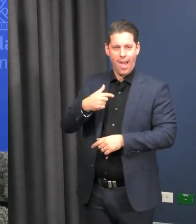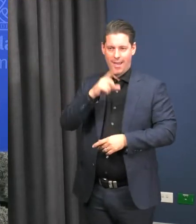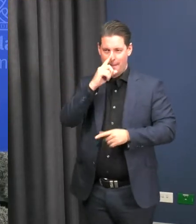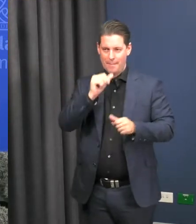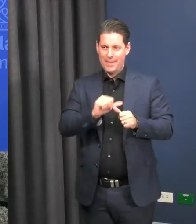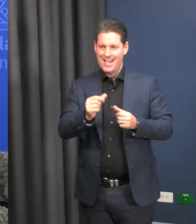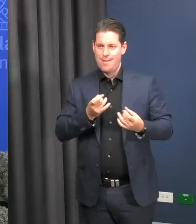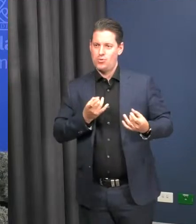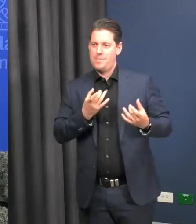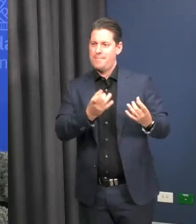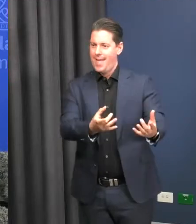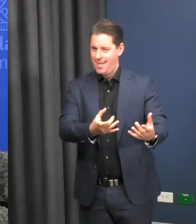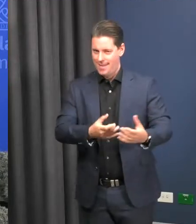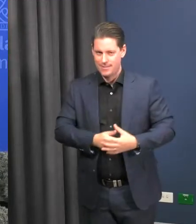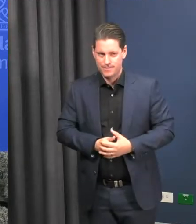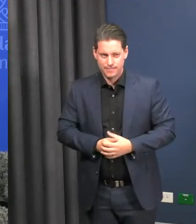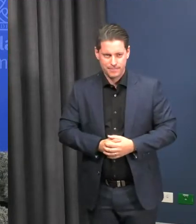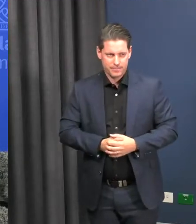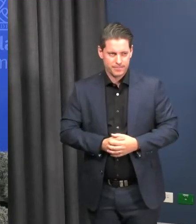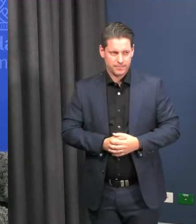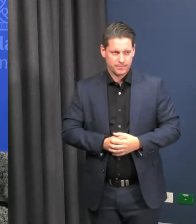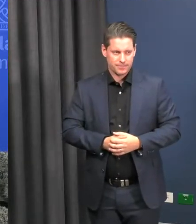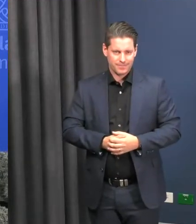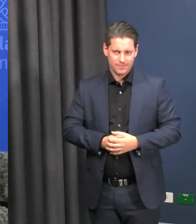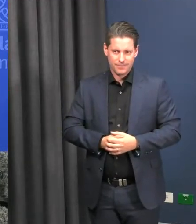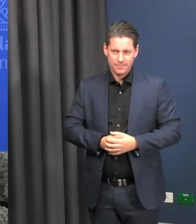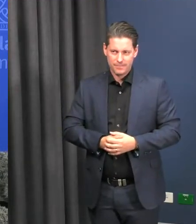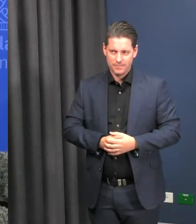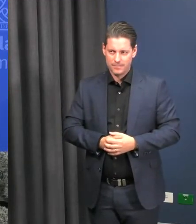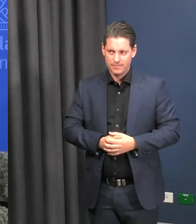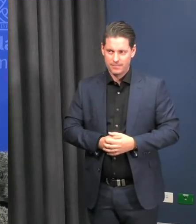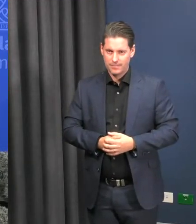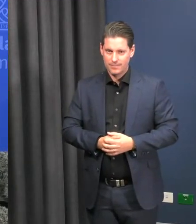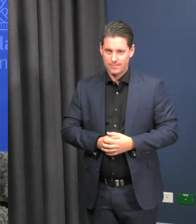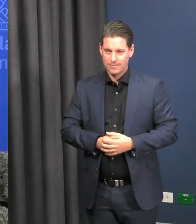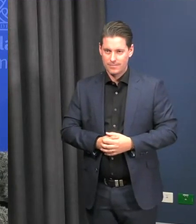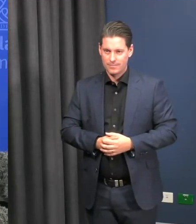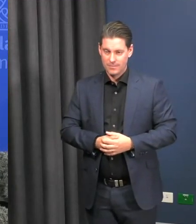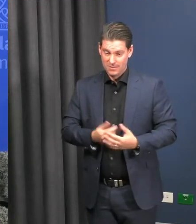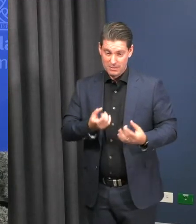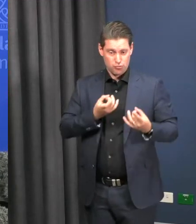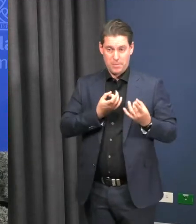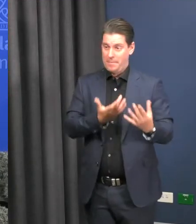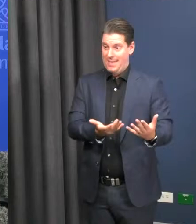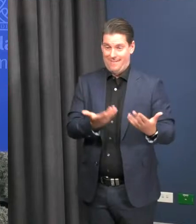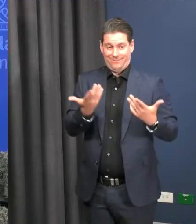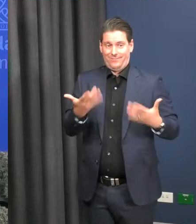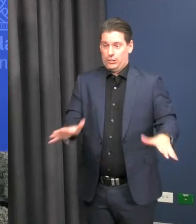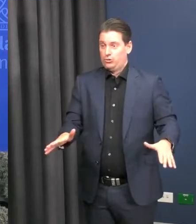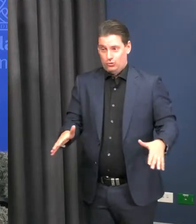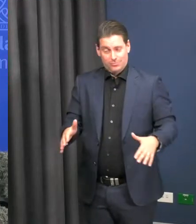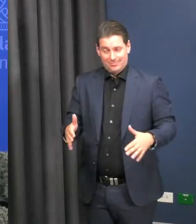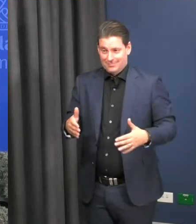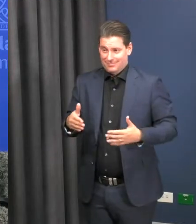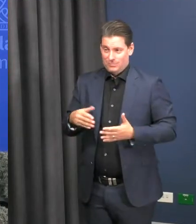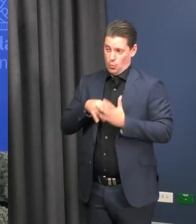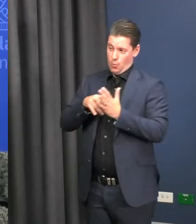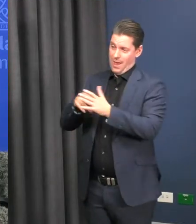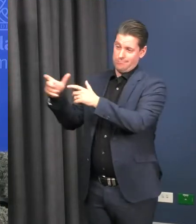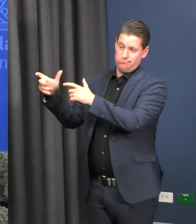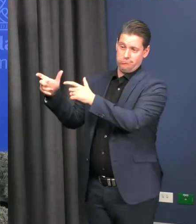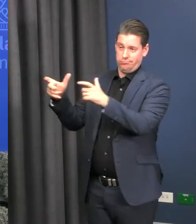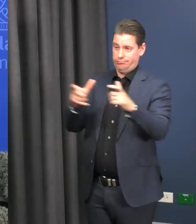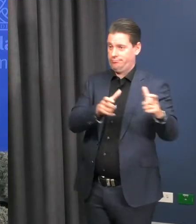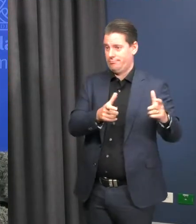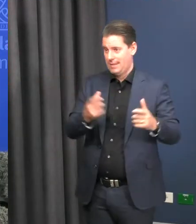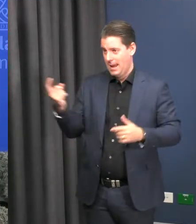to be on hand. And those preparations, the hard work has been done. And I want to